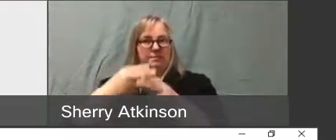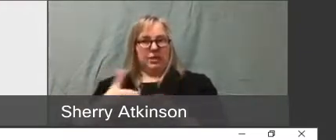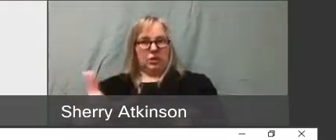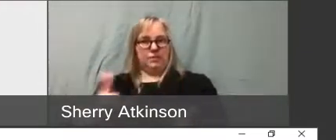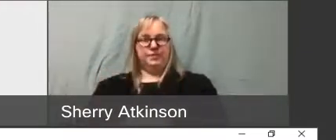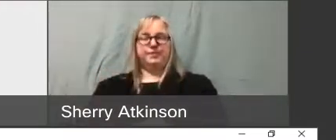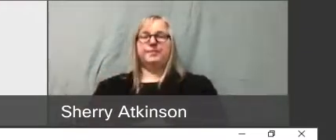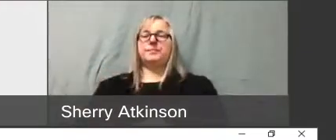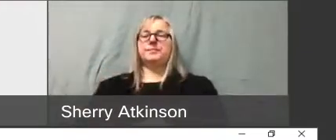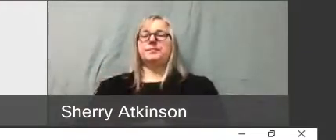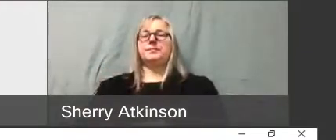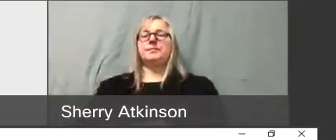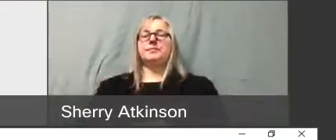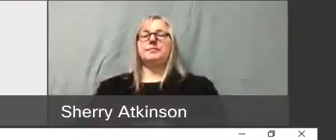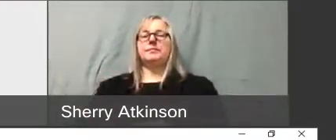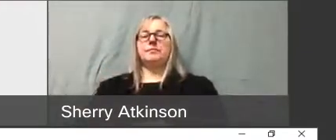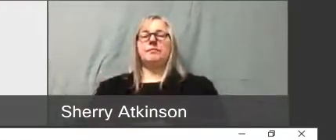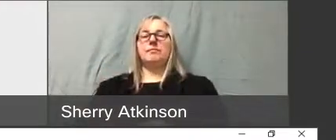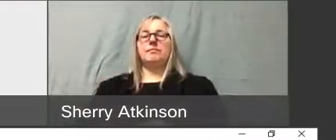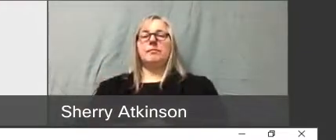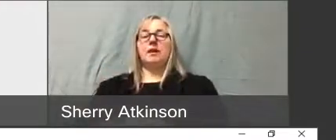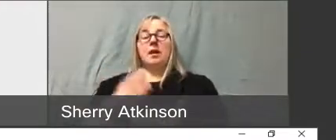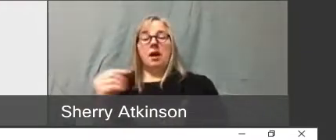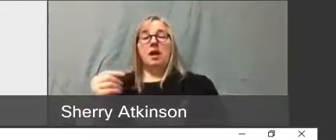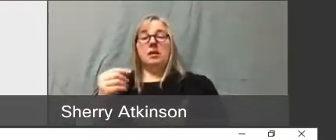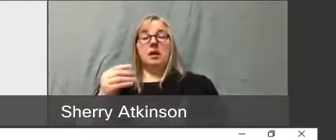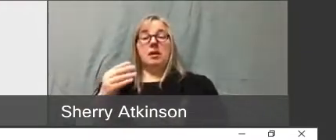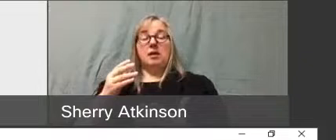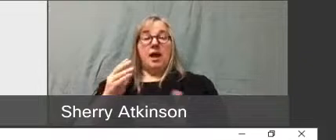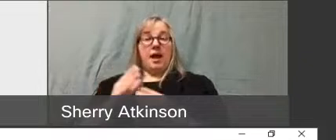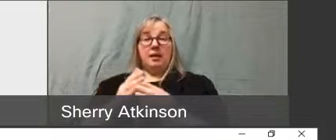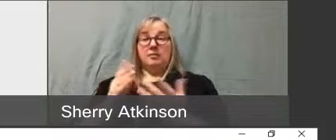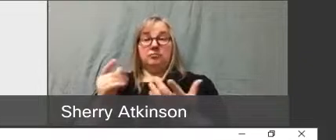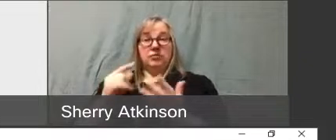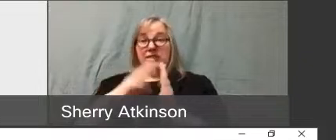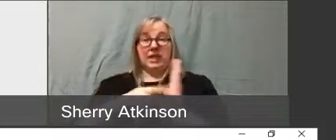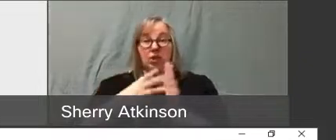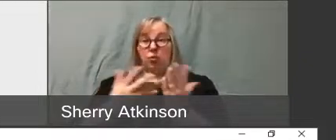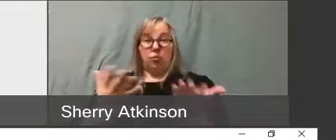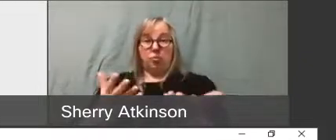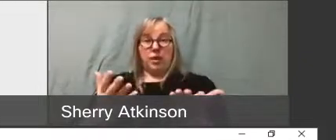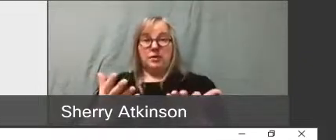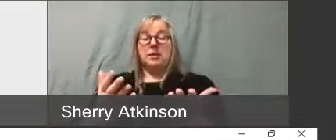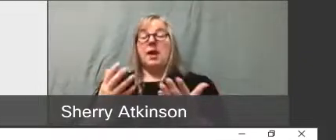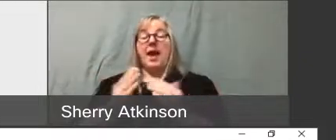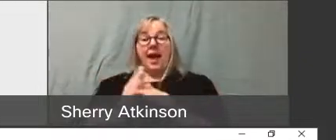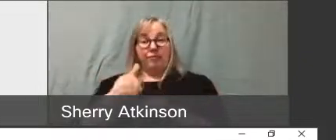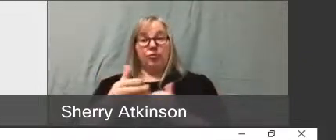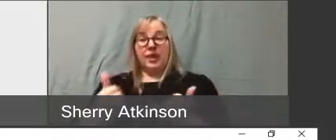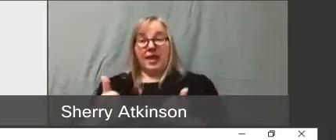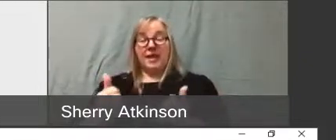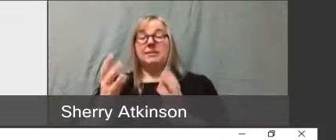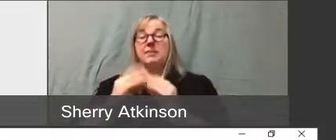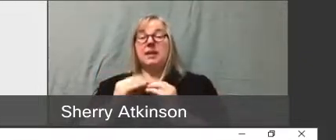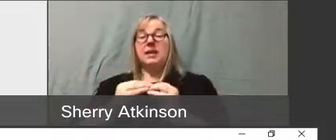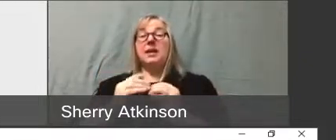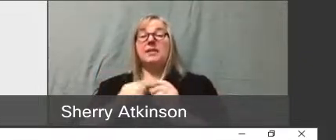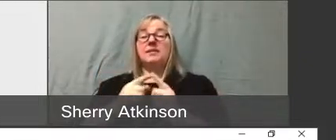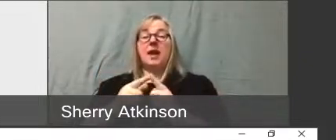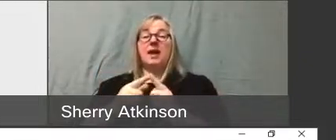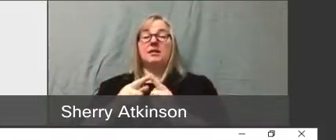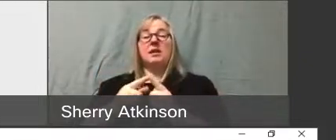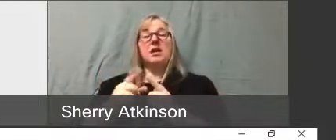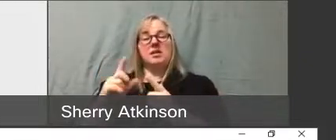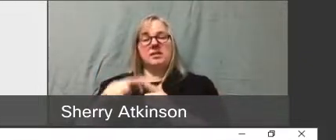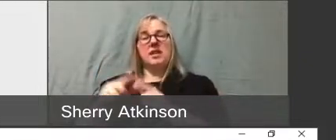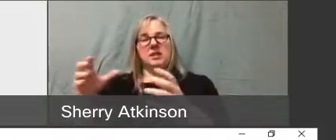And another thing about the upcoming schedule is after today's meeting, the small team pool will continue to